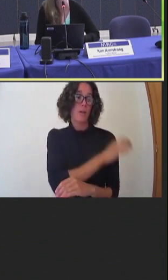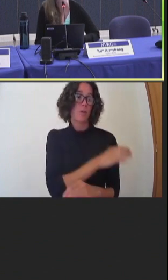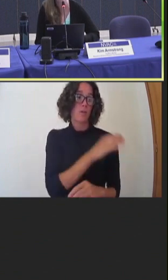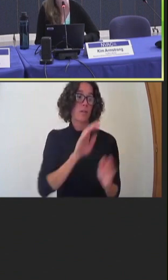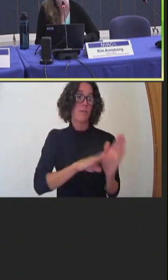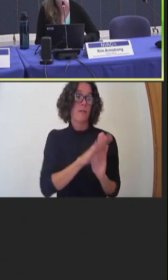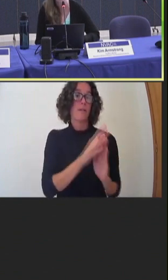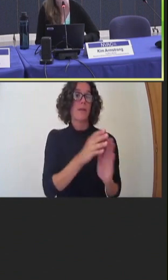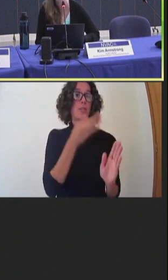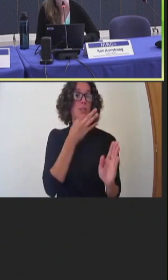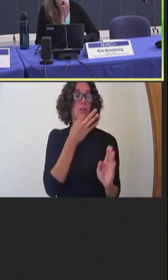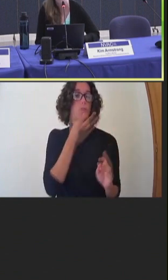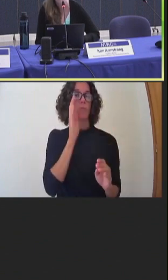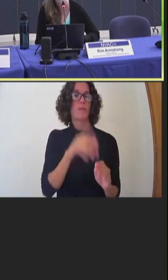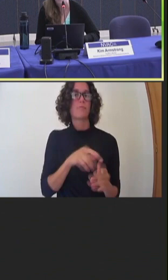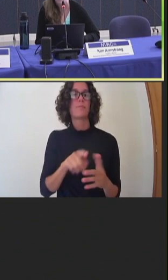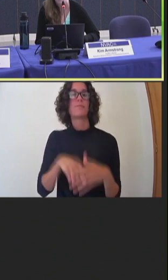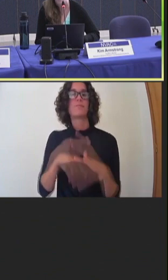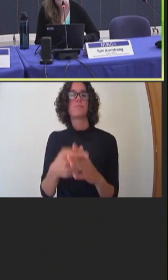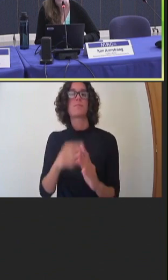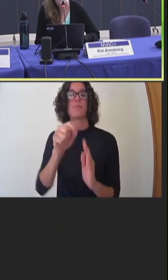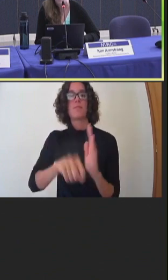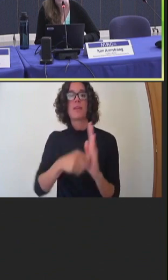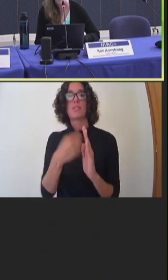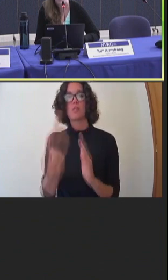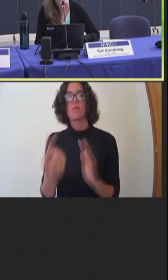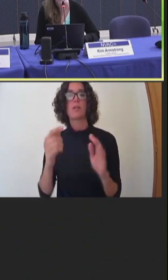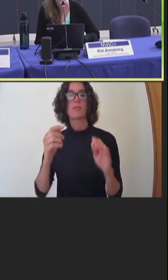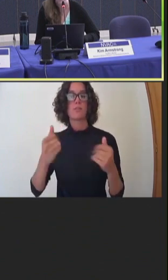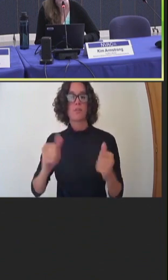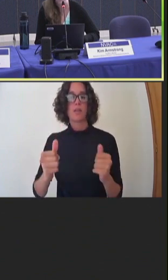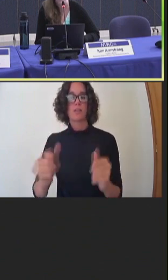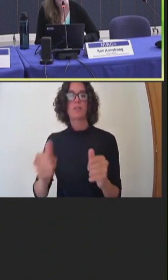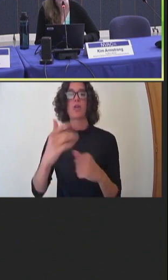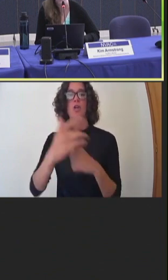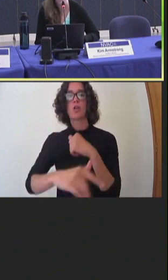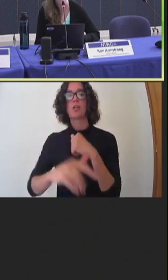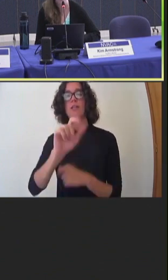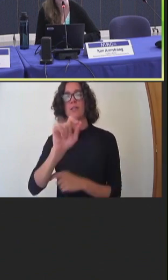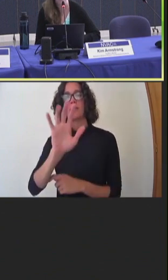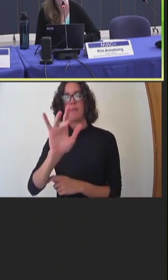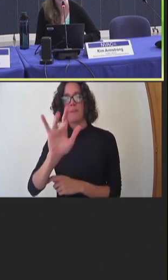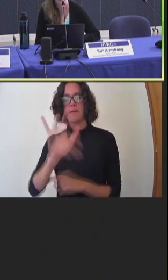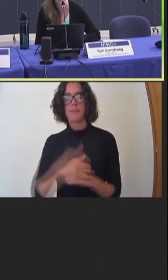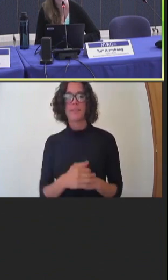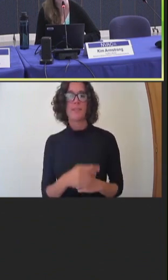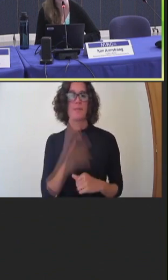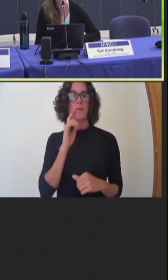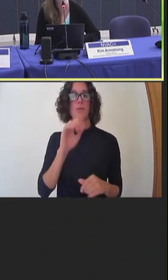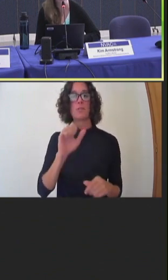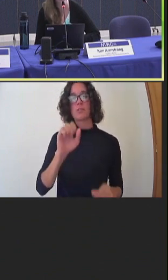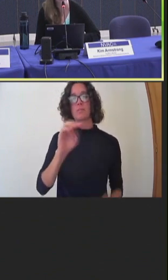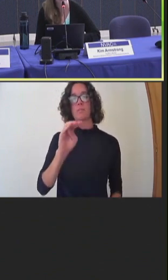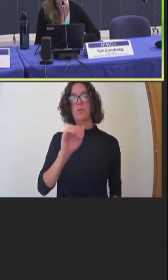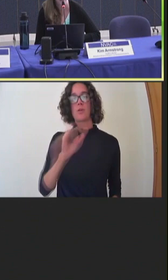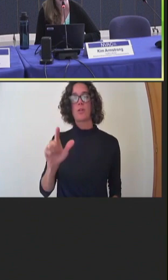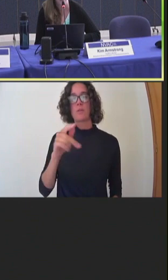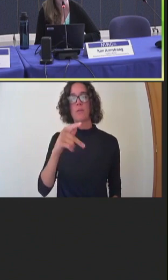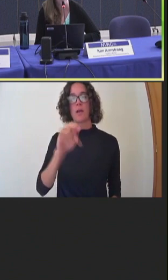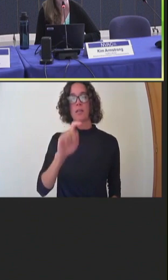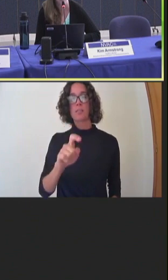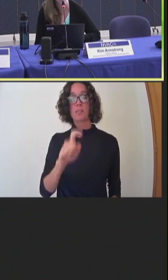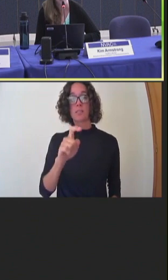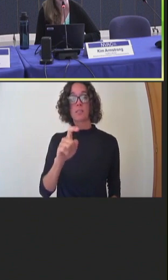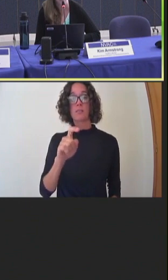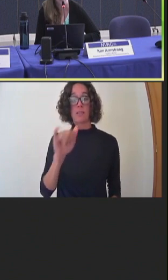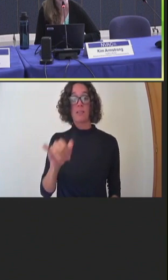in early 2025. On the smallpox vaccine front, the vaccine